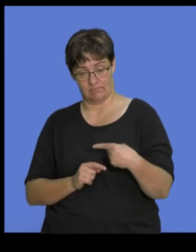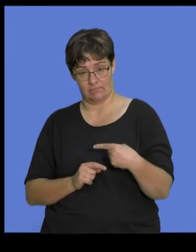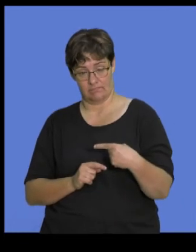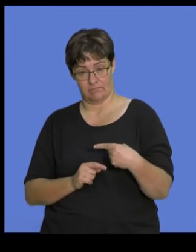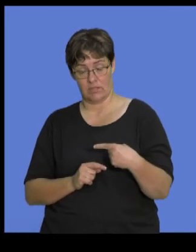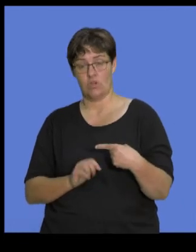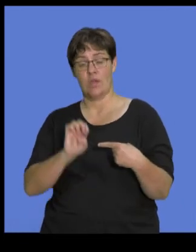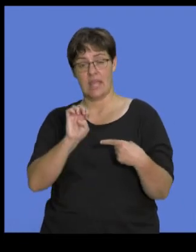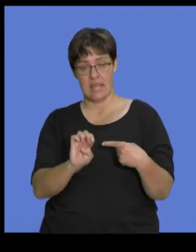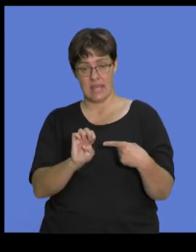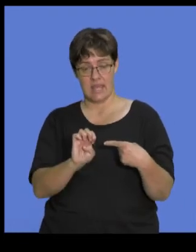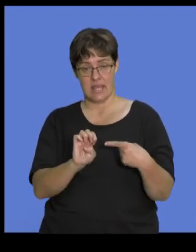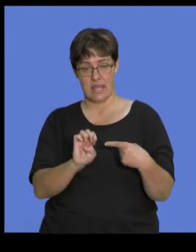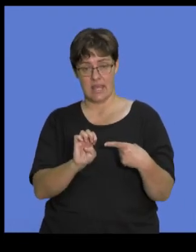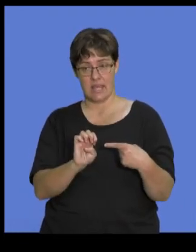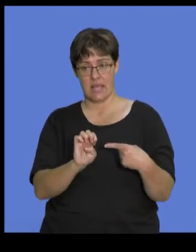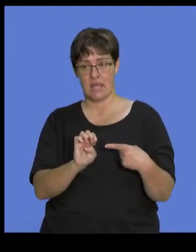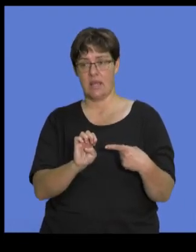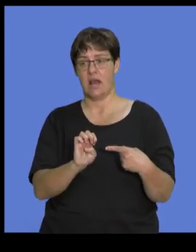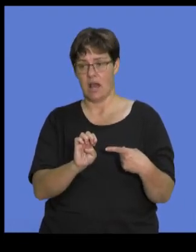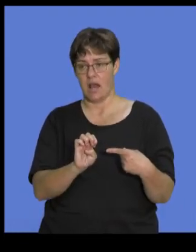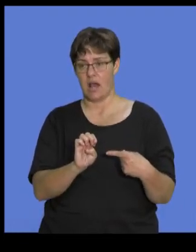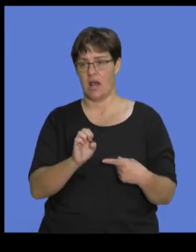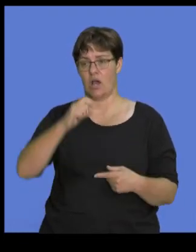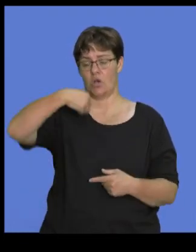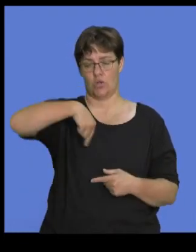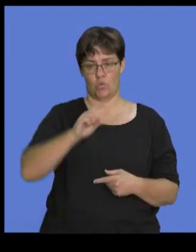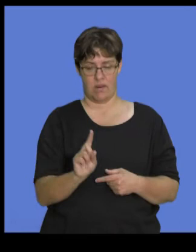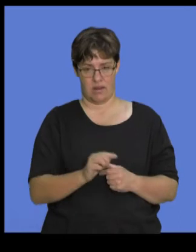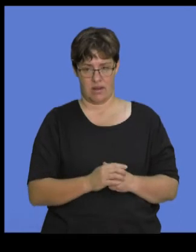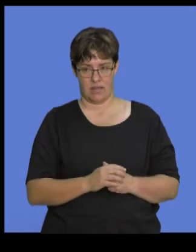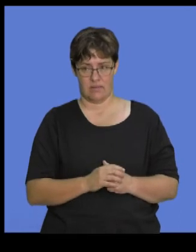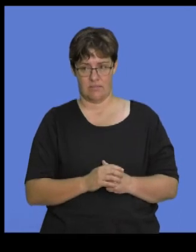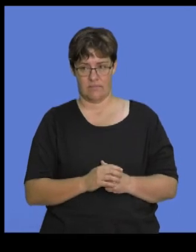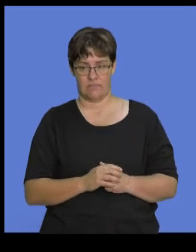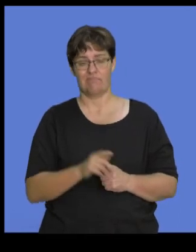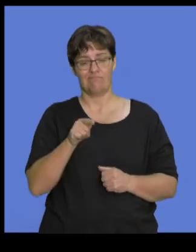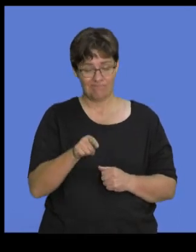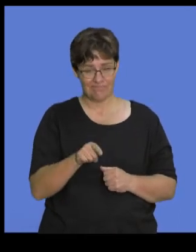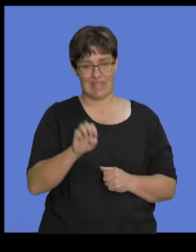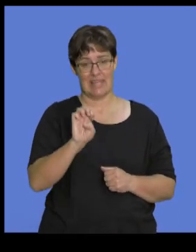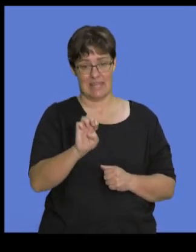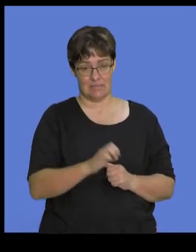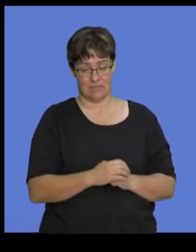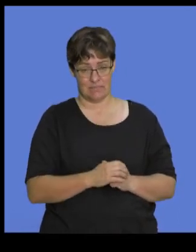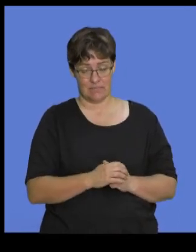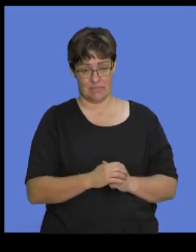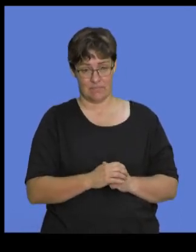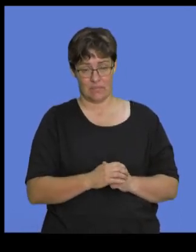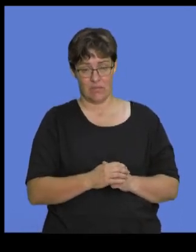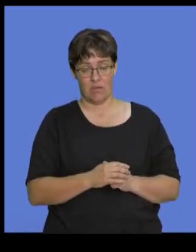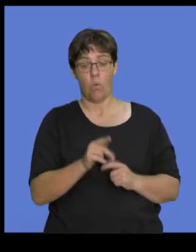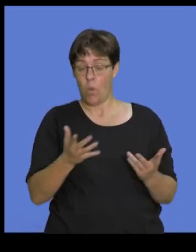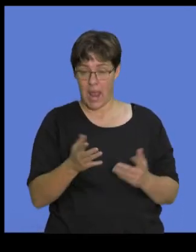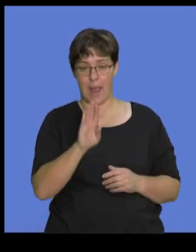call that E due to Q1, right? So that's the direction of the E at point